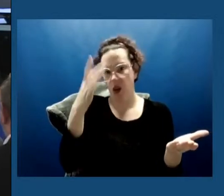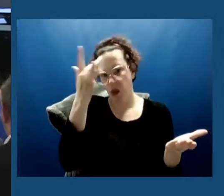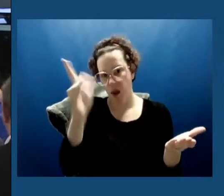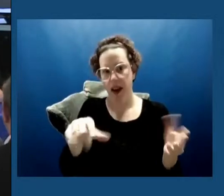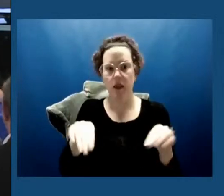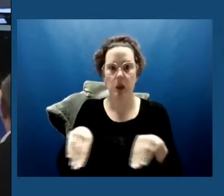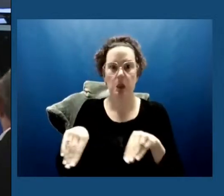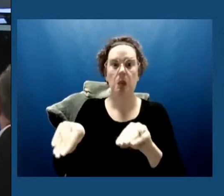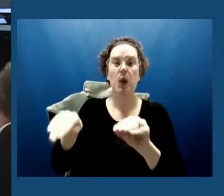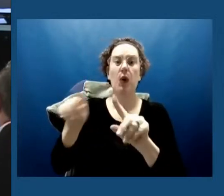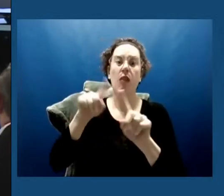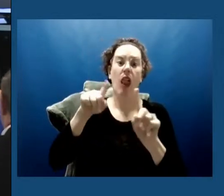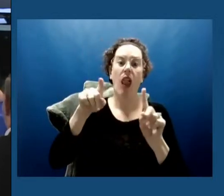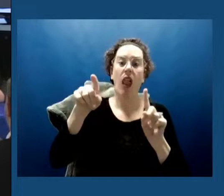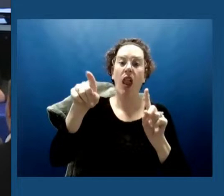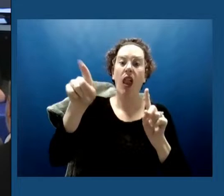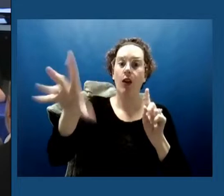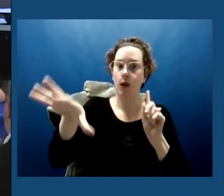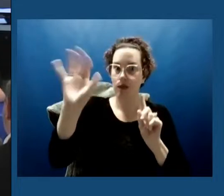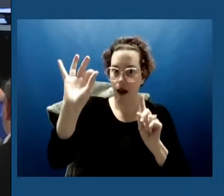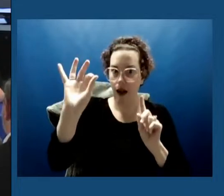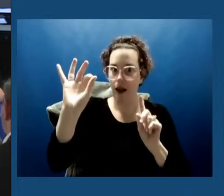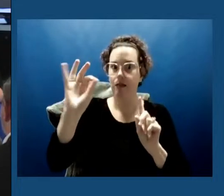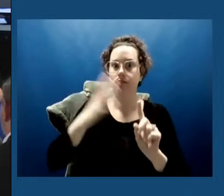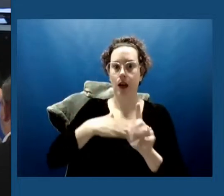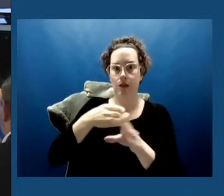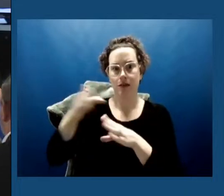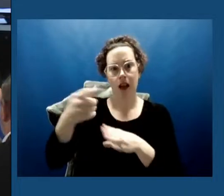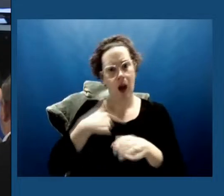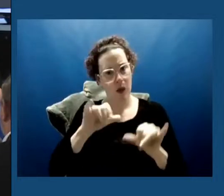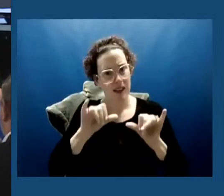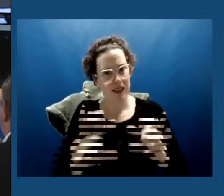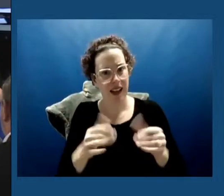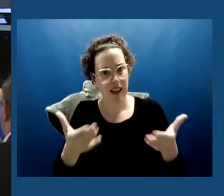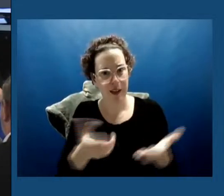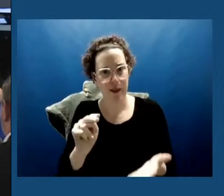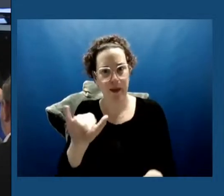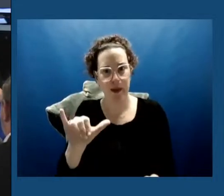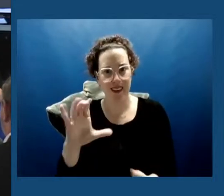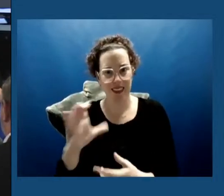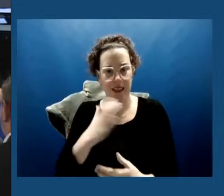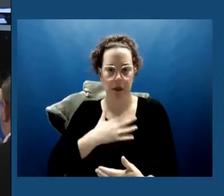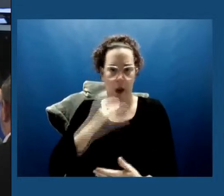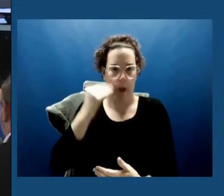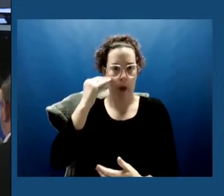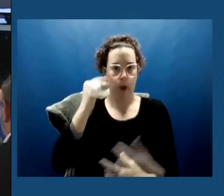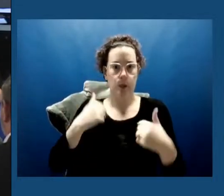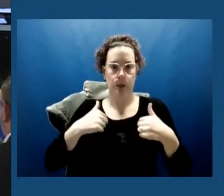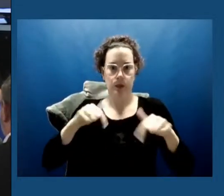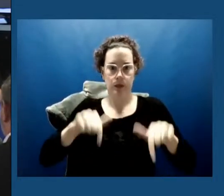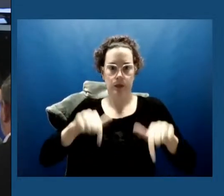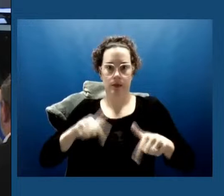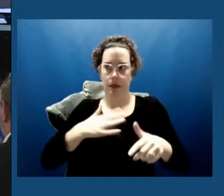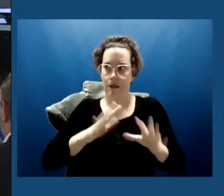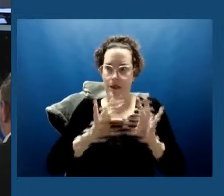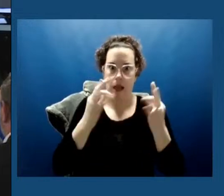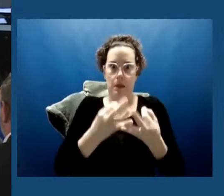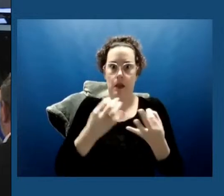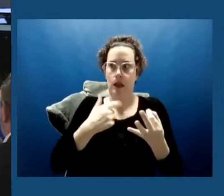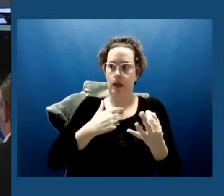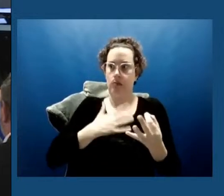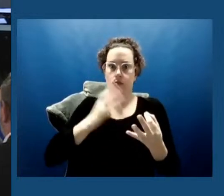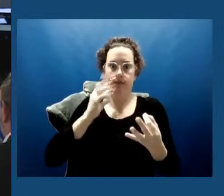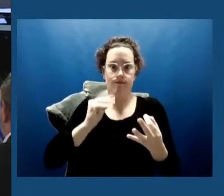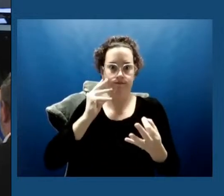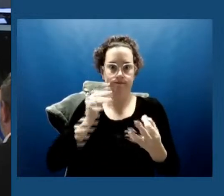to be able to do it where I want to stay in New York City because it's my home. It's where everyone lives. It's where I know. Well, and I have to